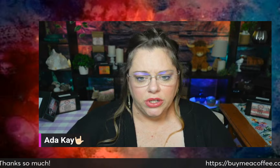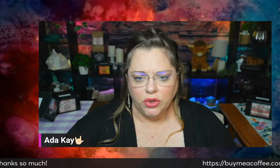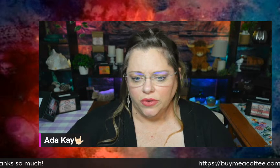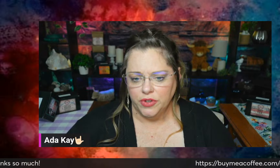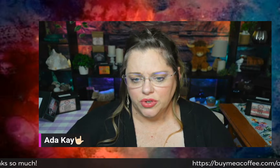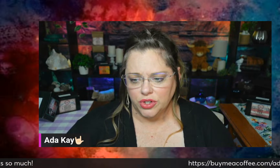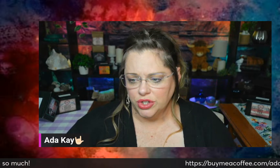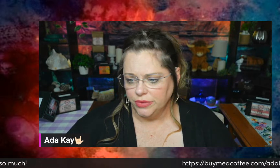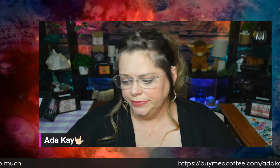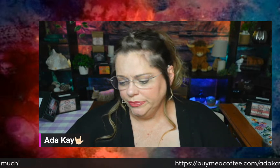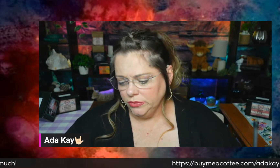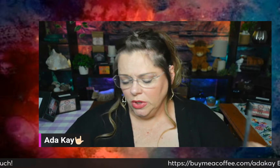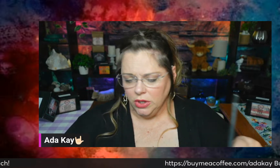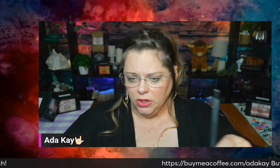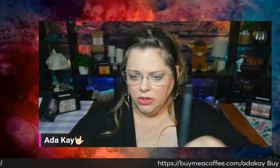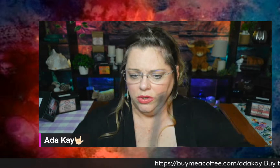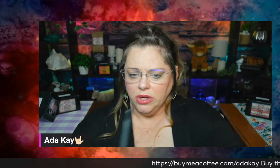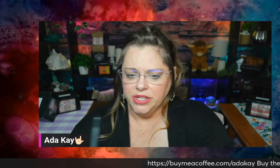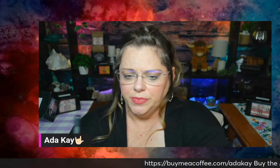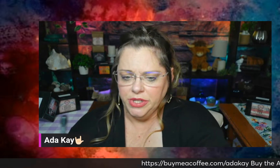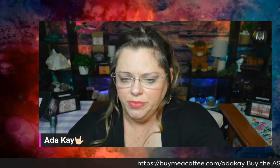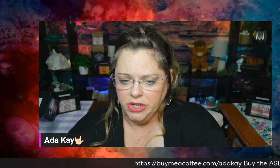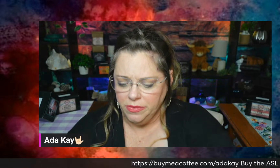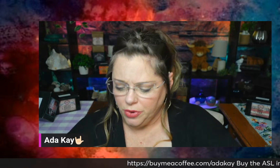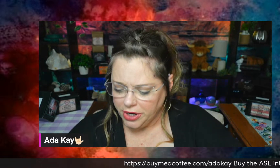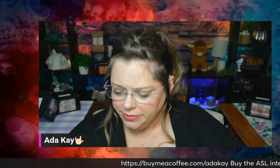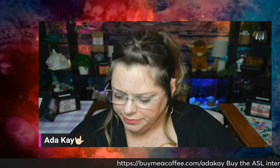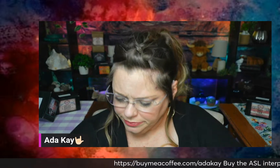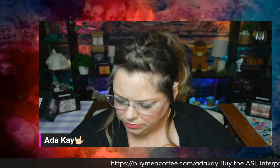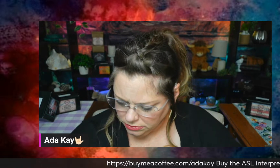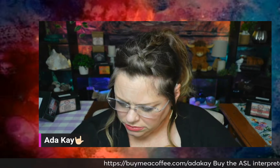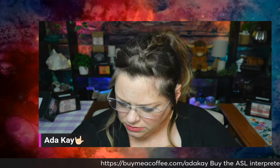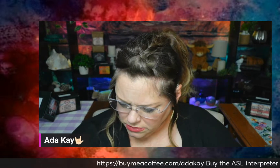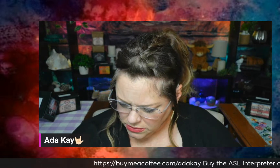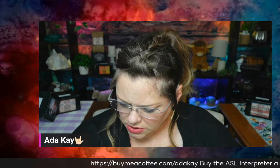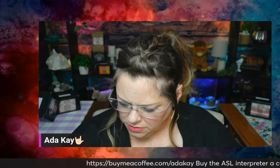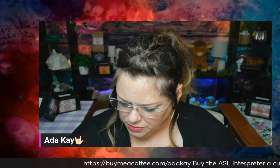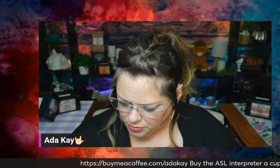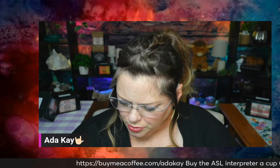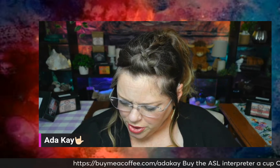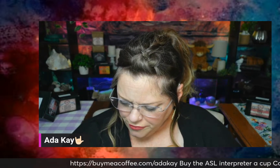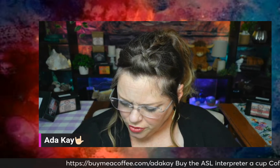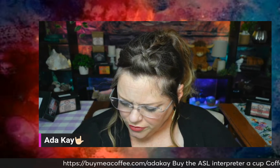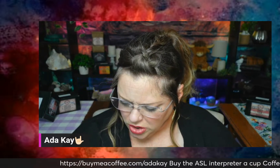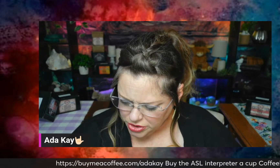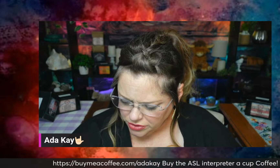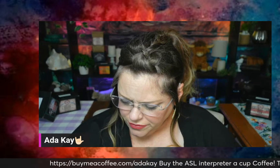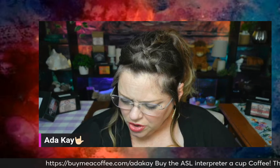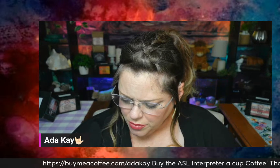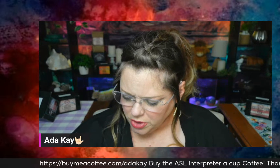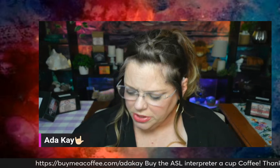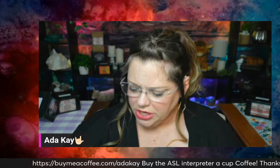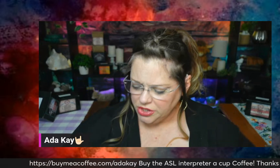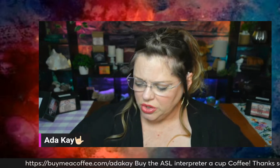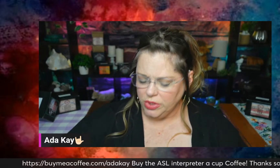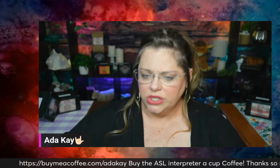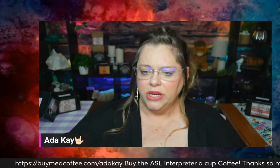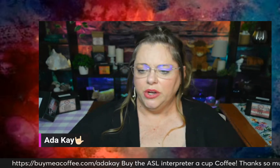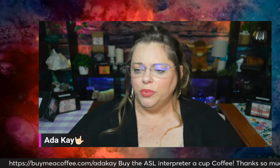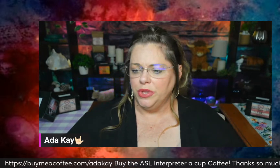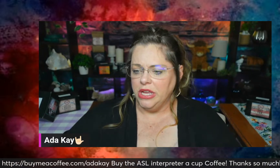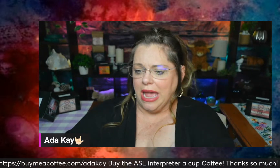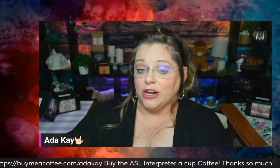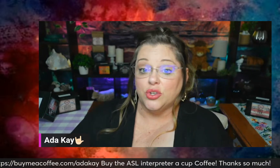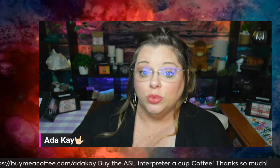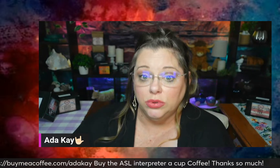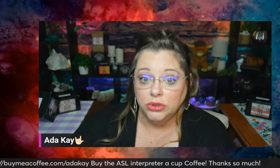It's fully engulfed structure. You guys, please be prayer. Prayer for the volunteer fire department that is going to